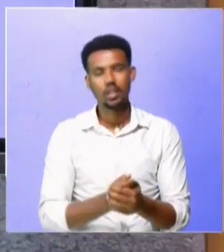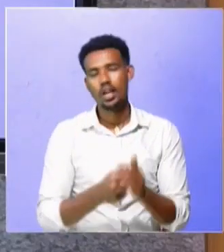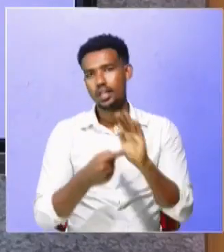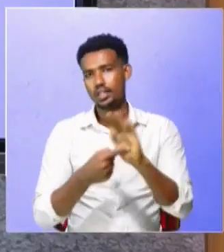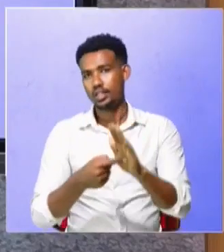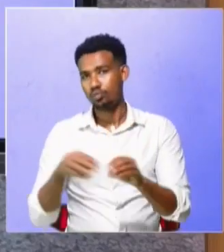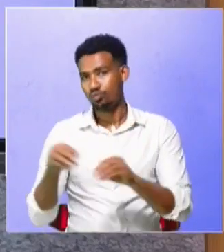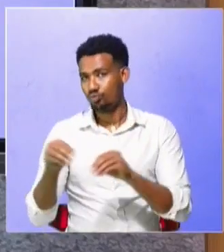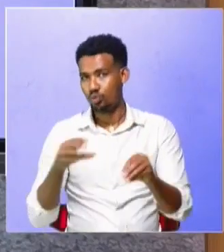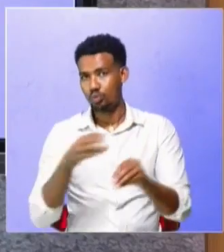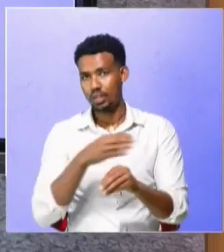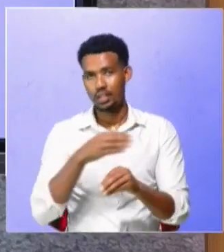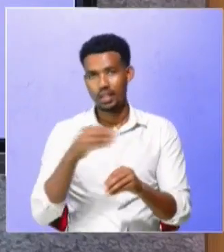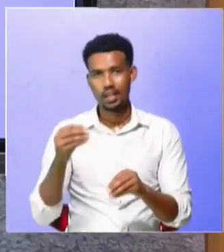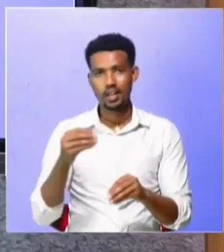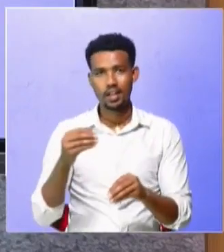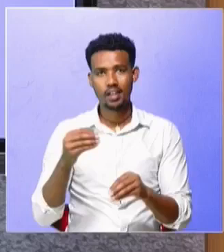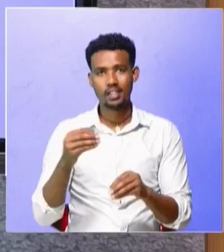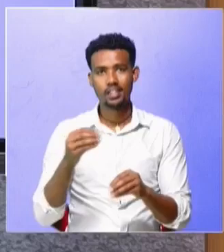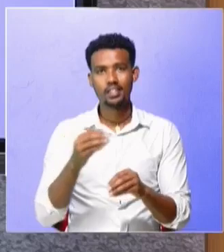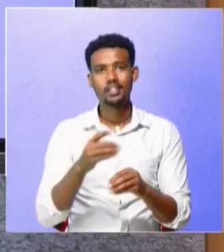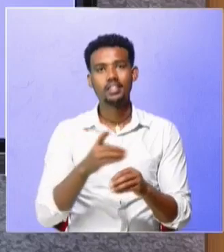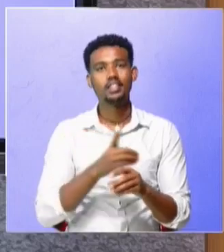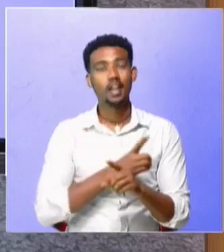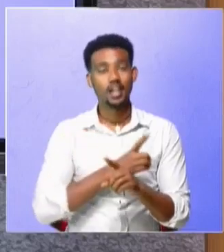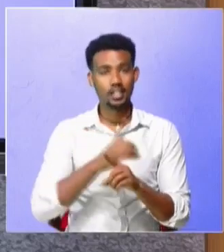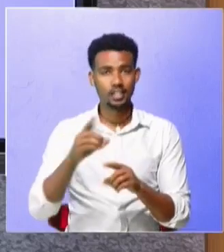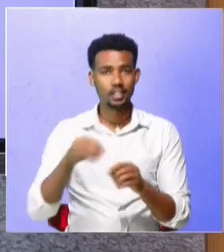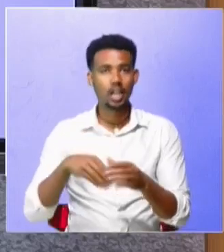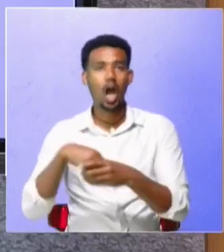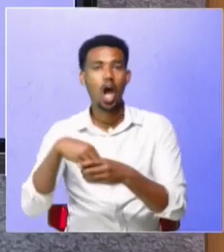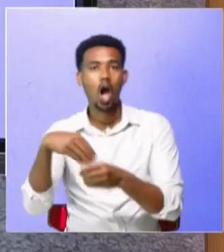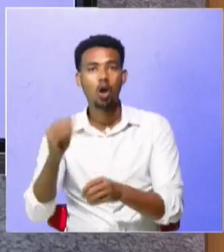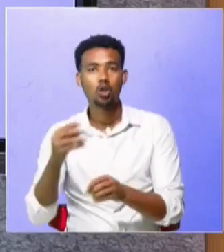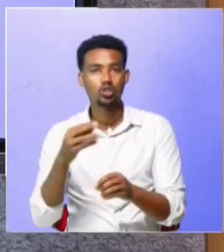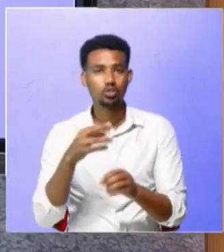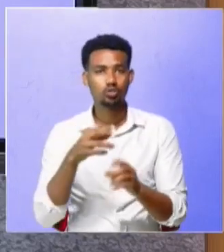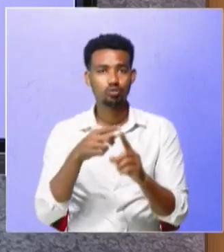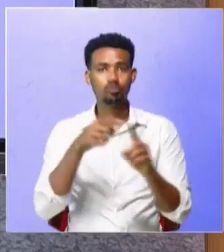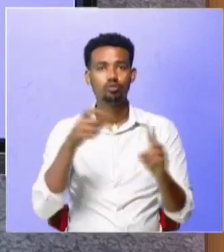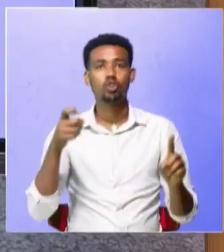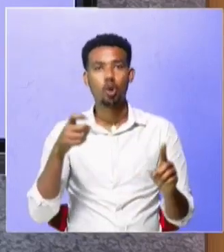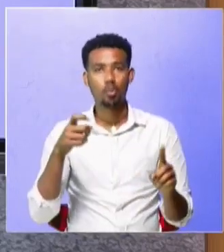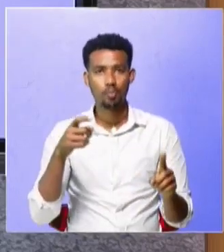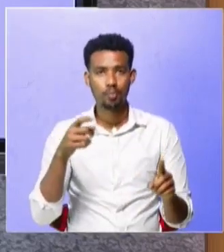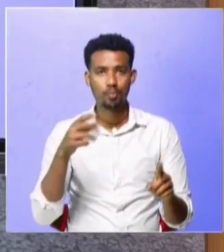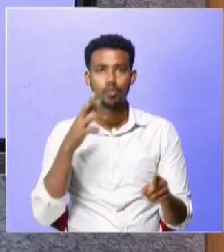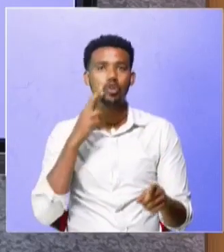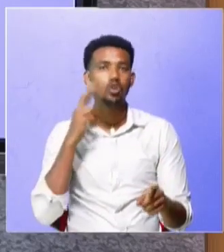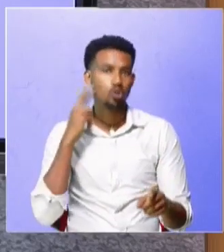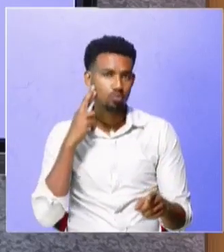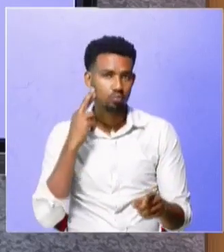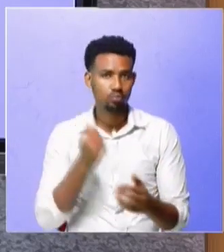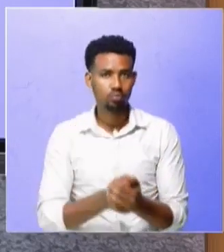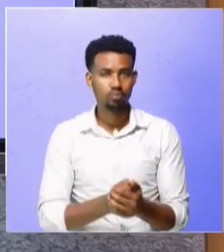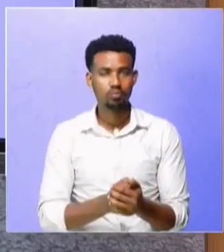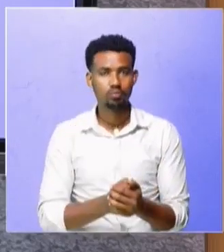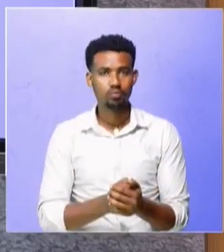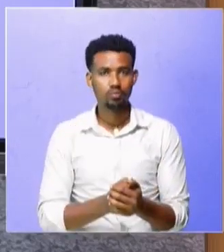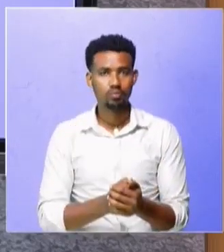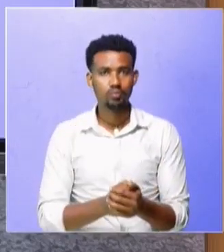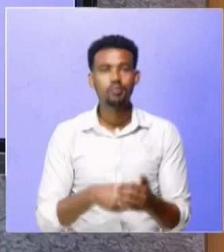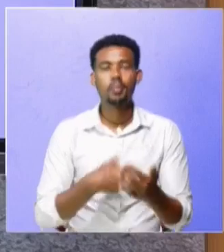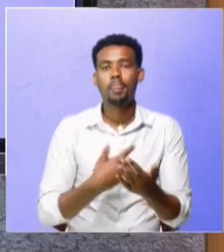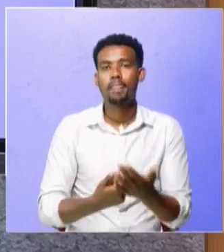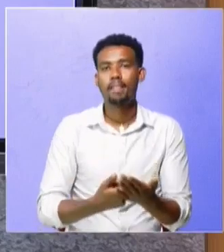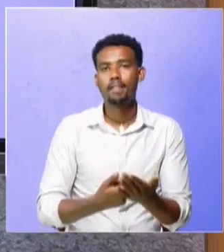the direction that she's running out of from, and it's also showing her movement, running. So